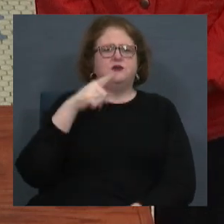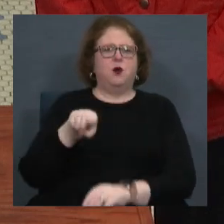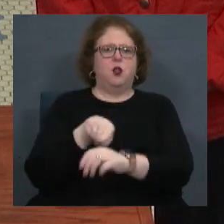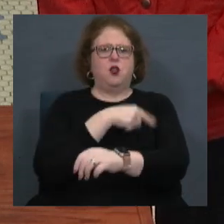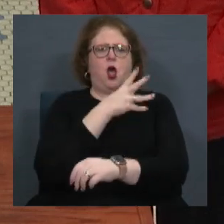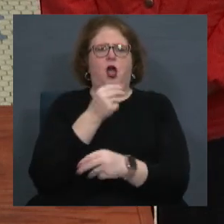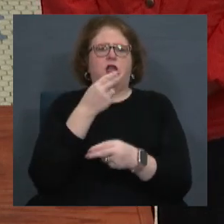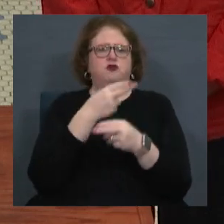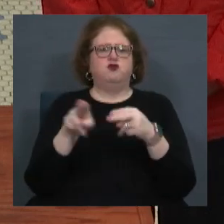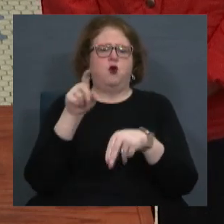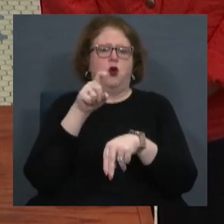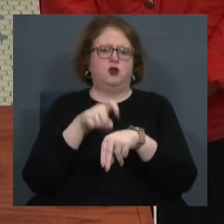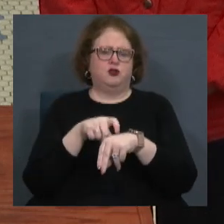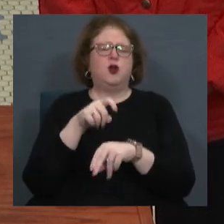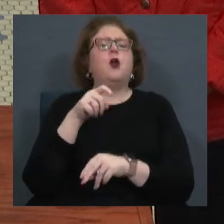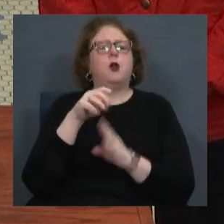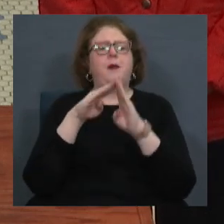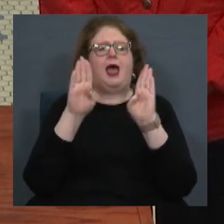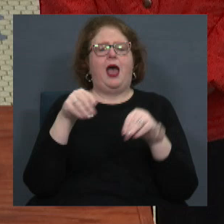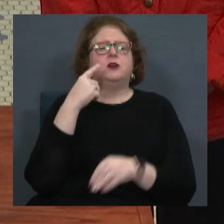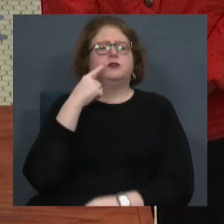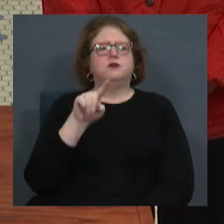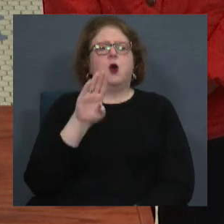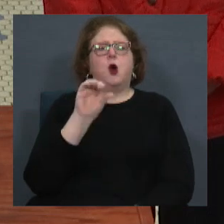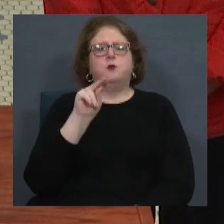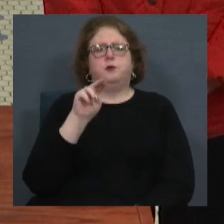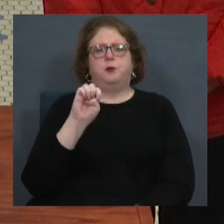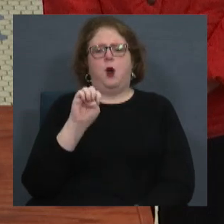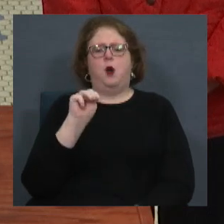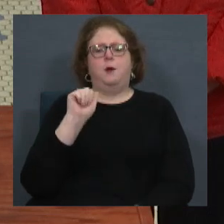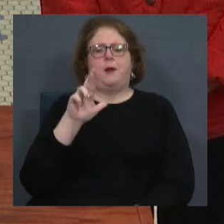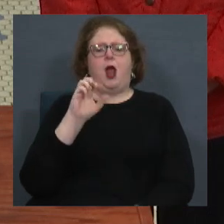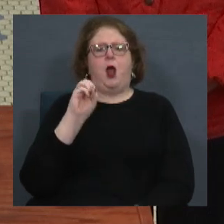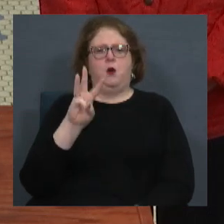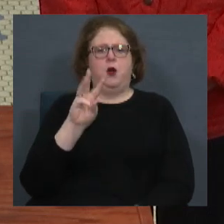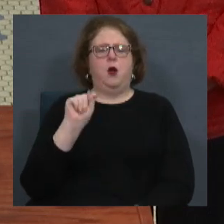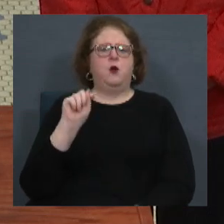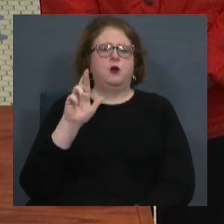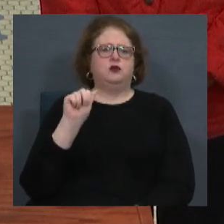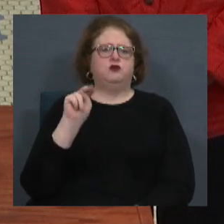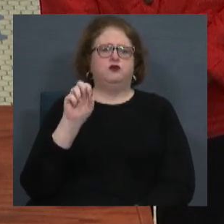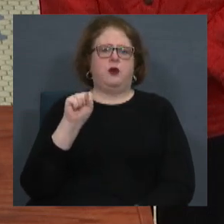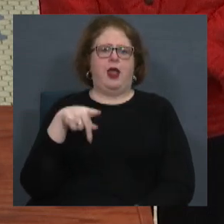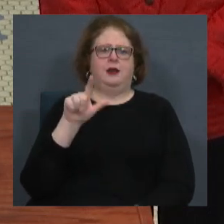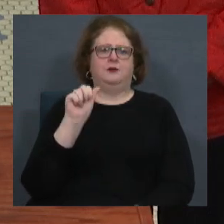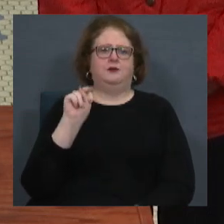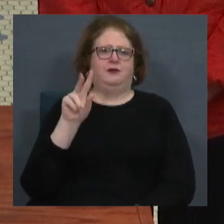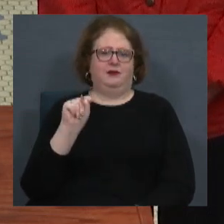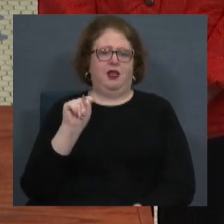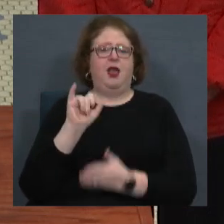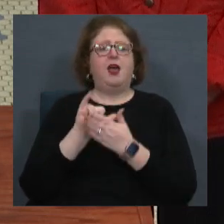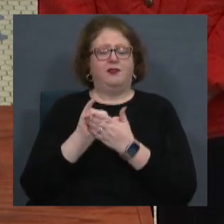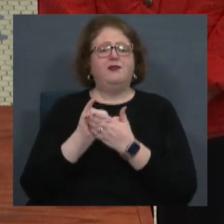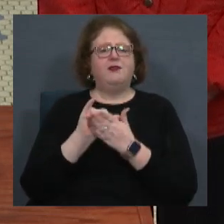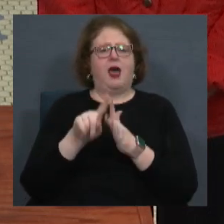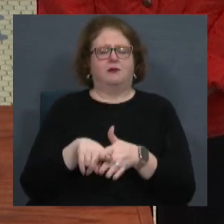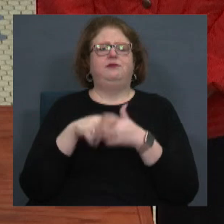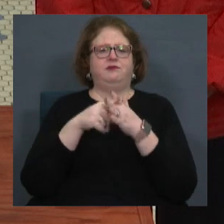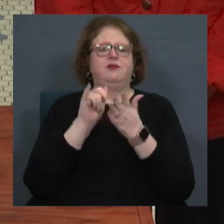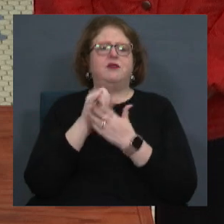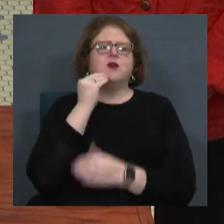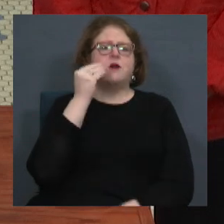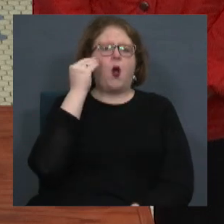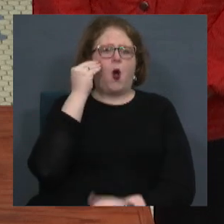marrow transplant patients and began an outreach effort that led to the creation of the Home Away from Home program, beginning with the lease